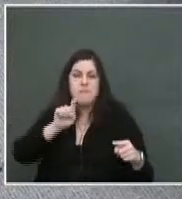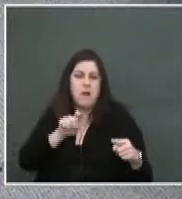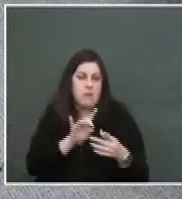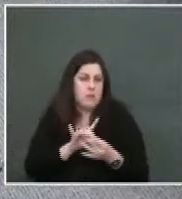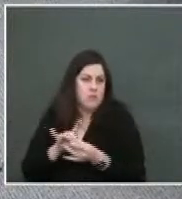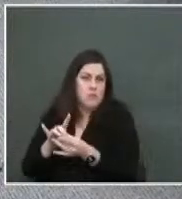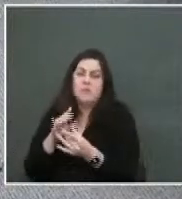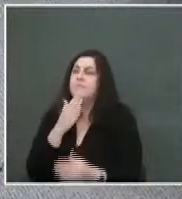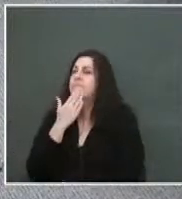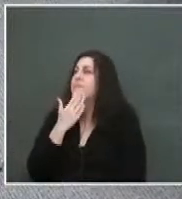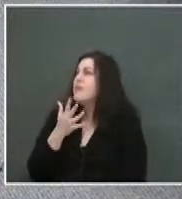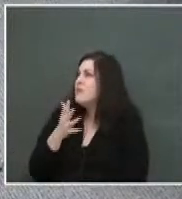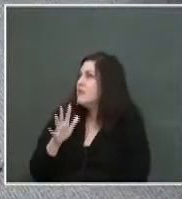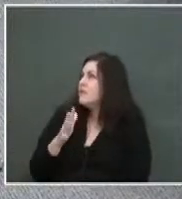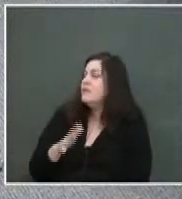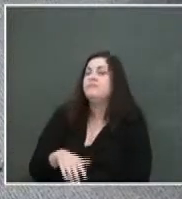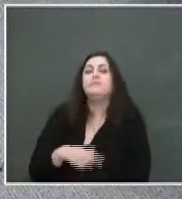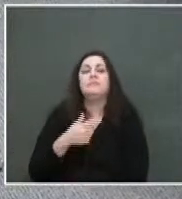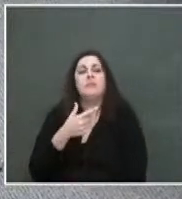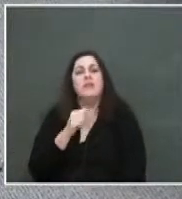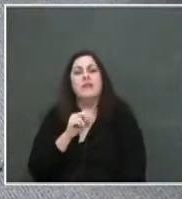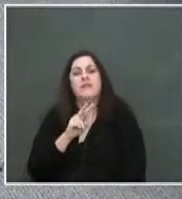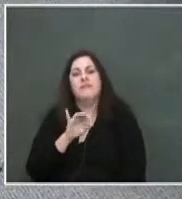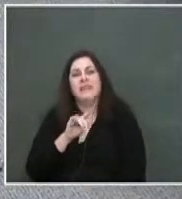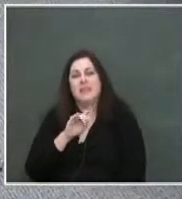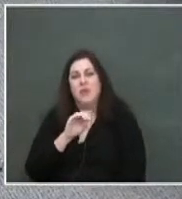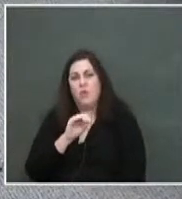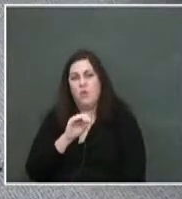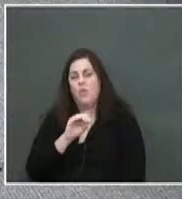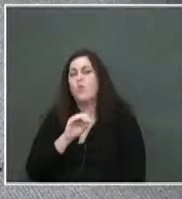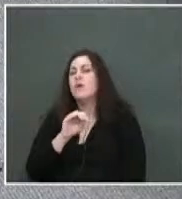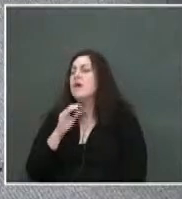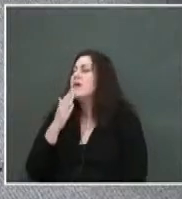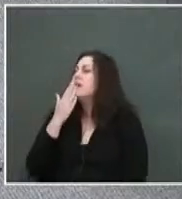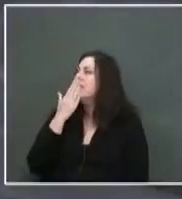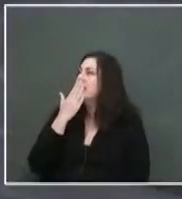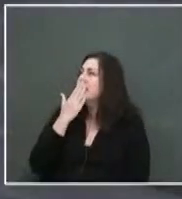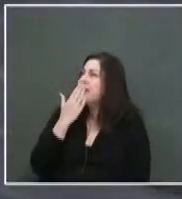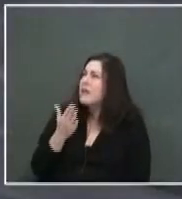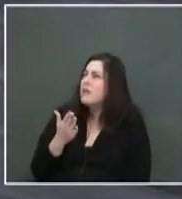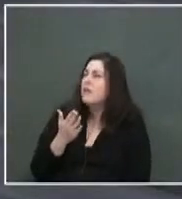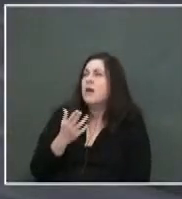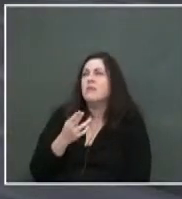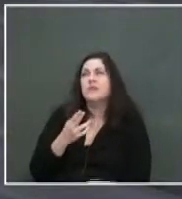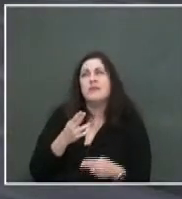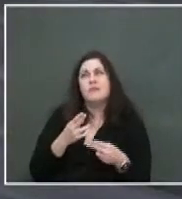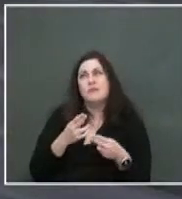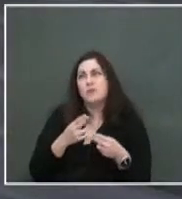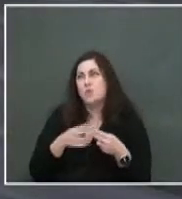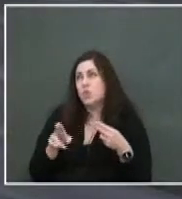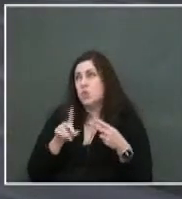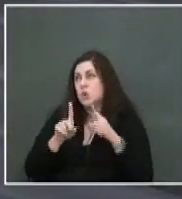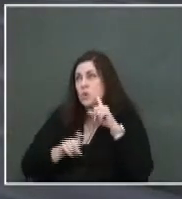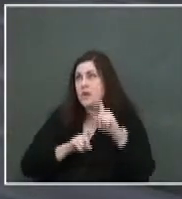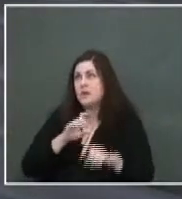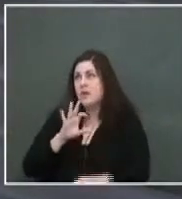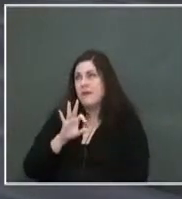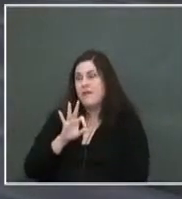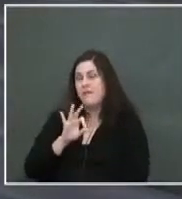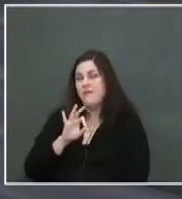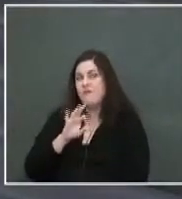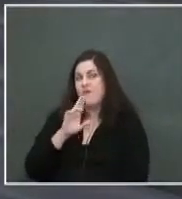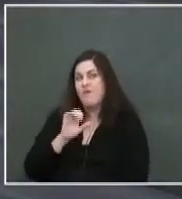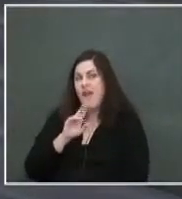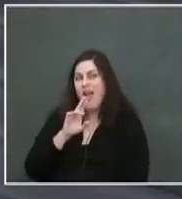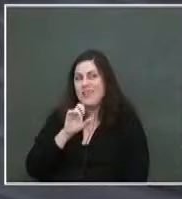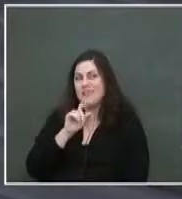White. Councilwoman Alderte Garito. Thank you, Chair. I just had a few quick questions. I'll start with Chief Rosto. Thank